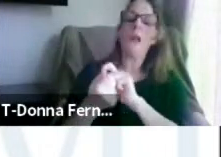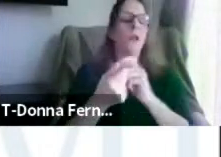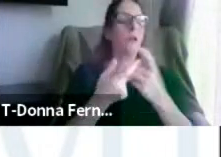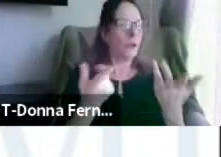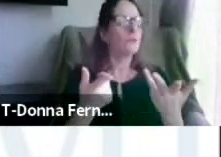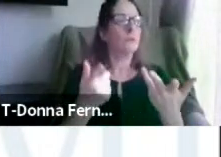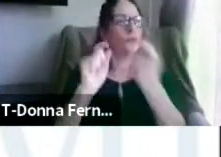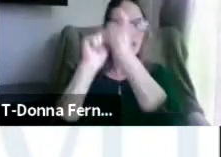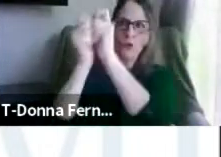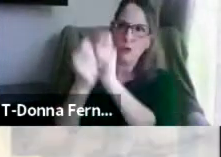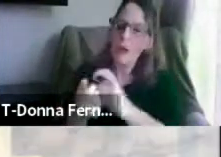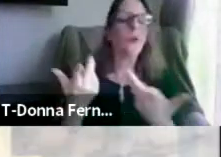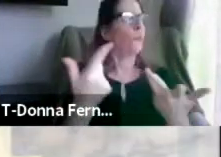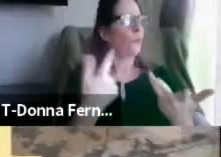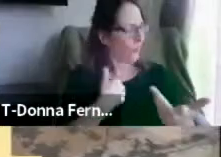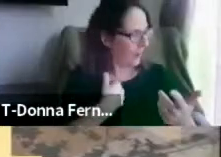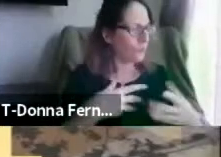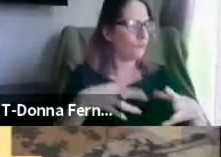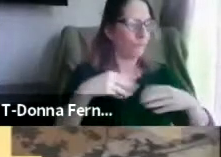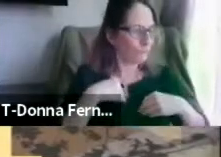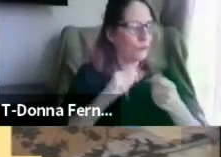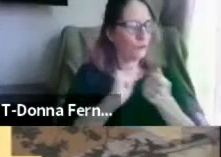this and redoing the presentation.